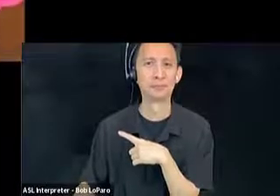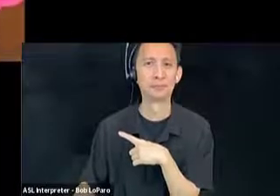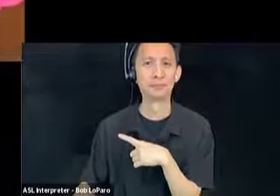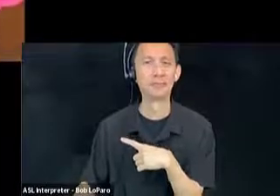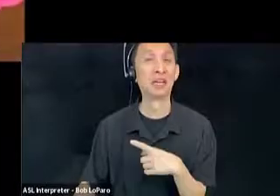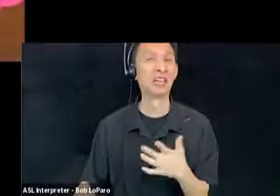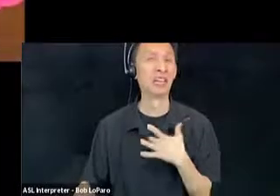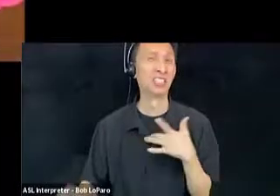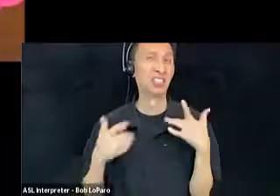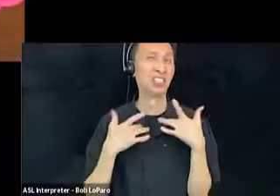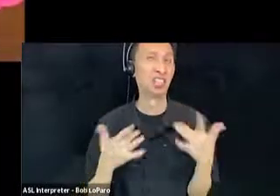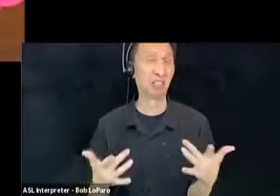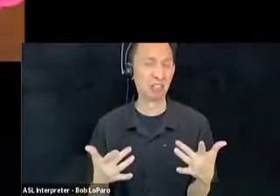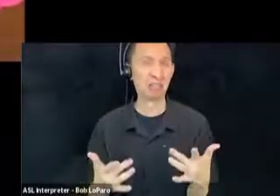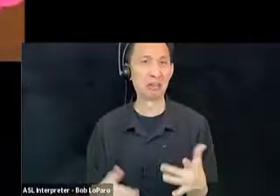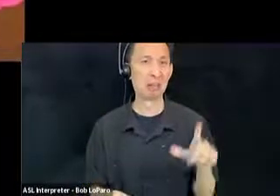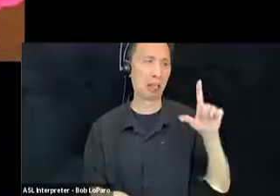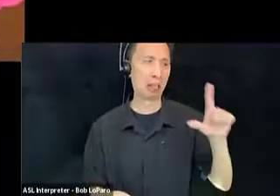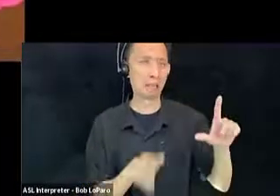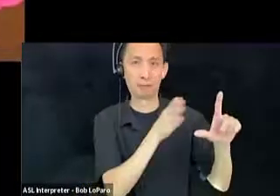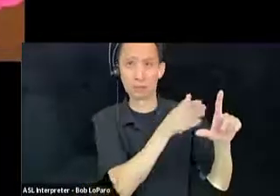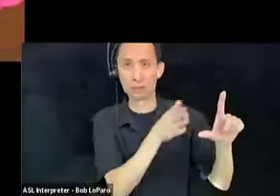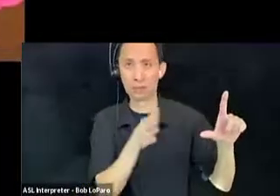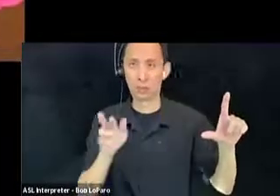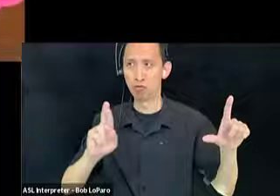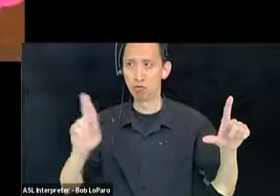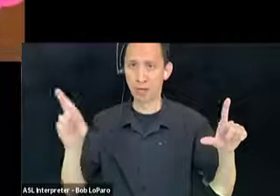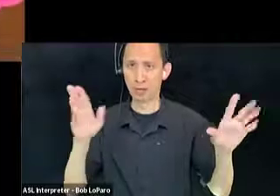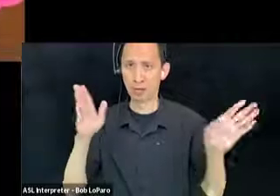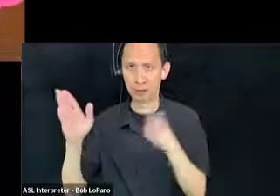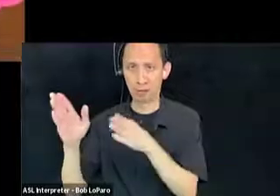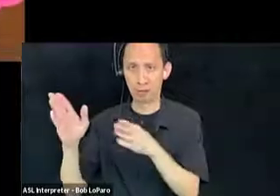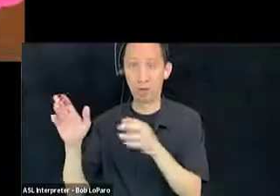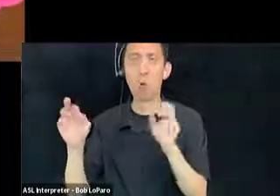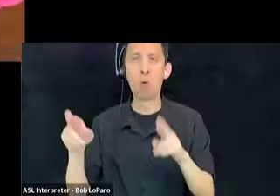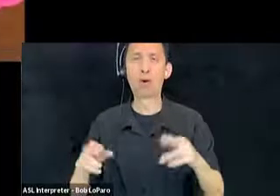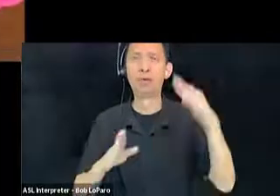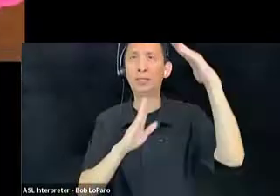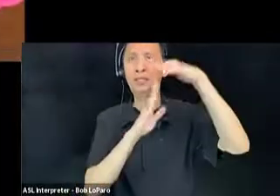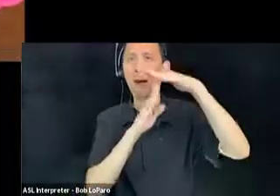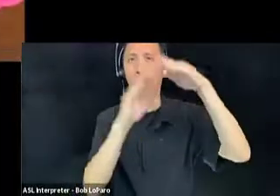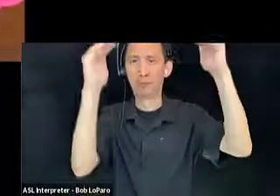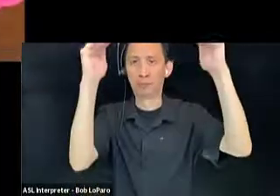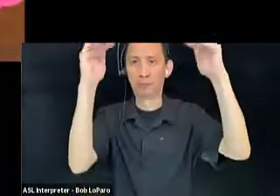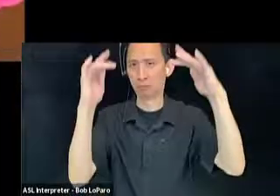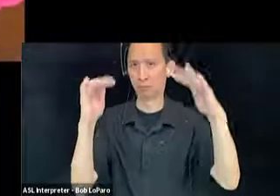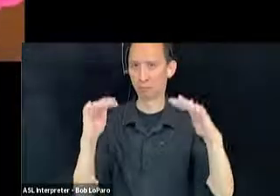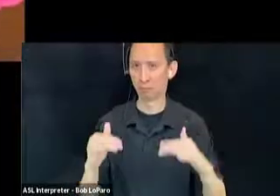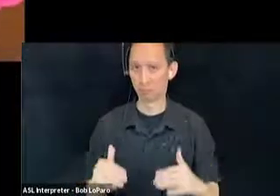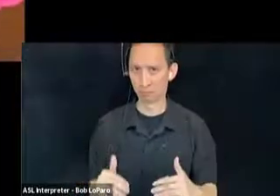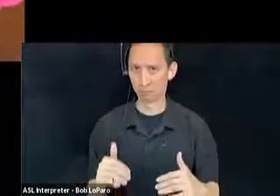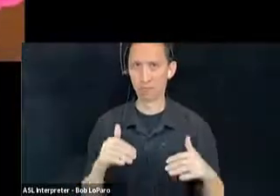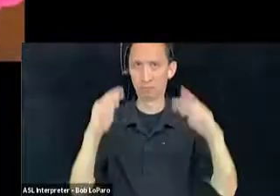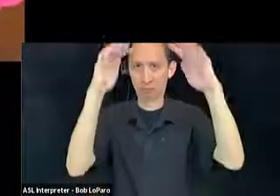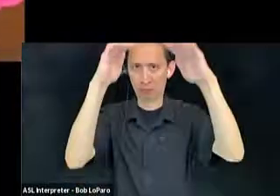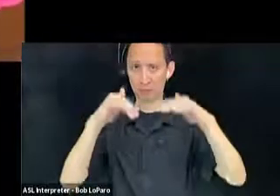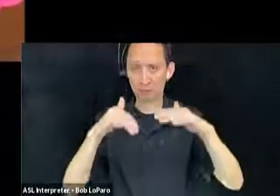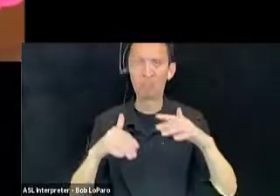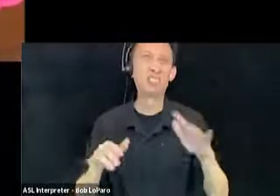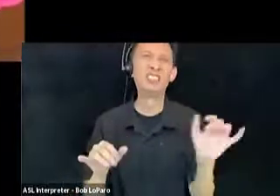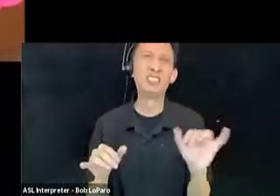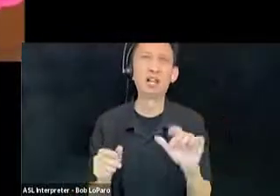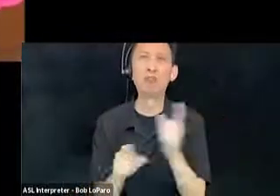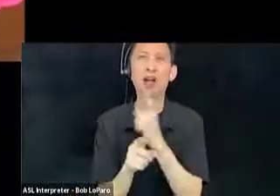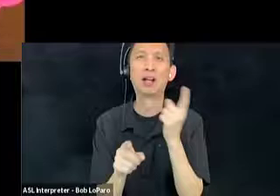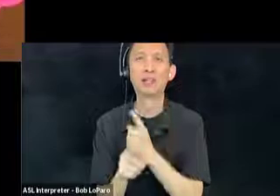If you expand beyond there, they're going to go top to bottom. So much like a traditional calendar, like a wall calendar. The other piece that's